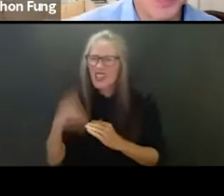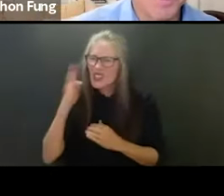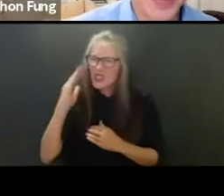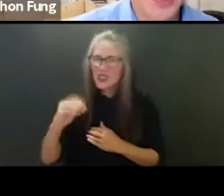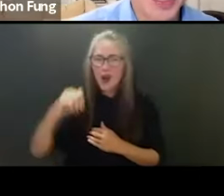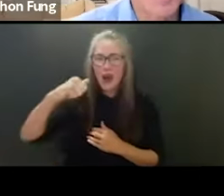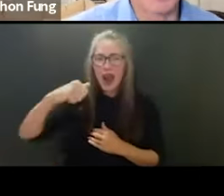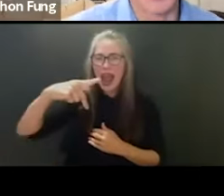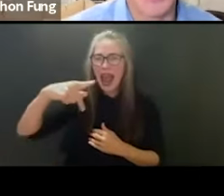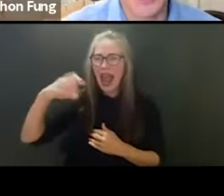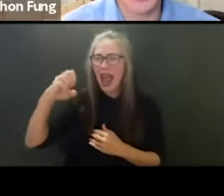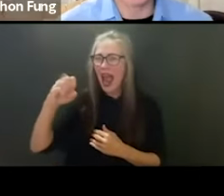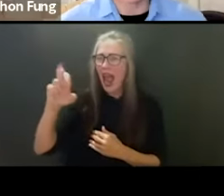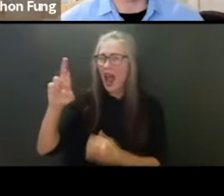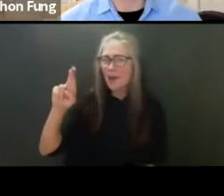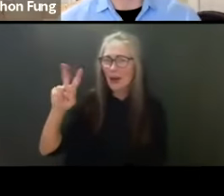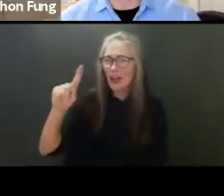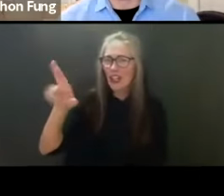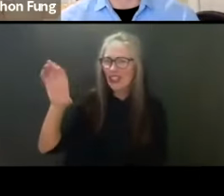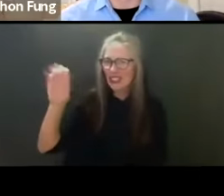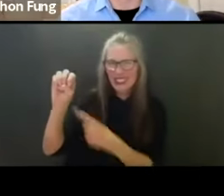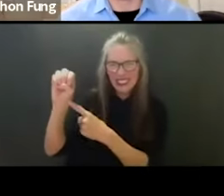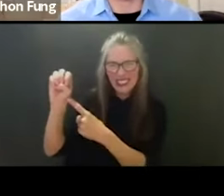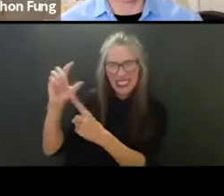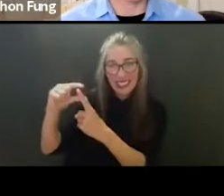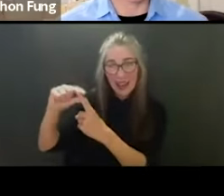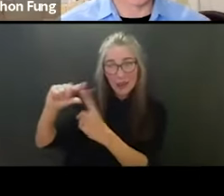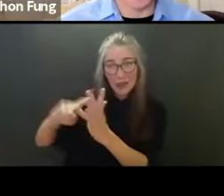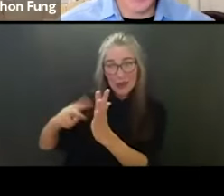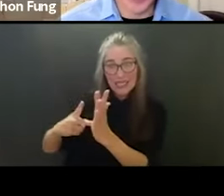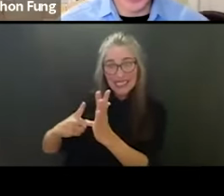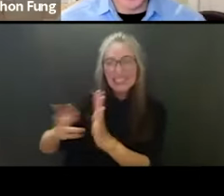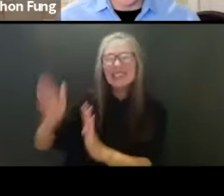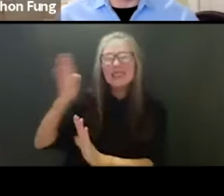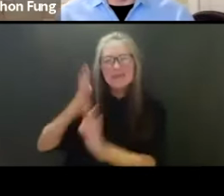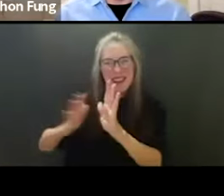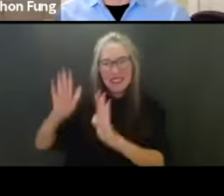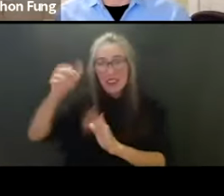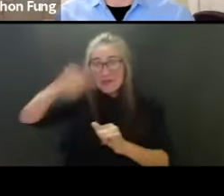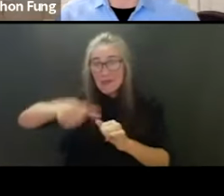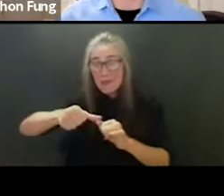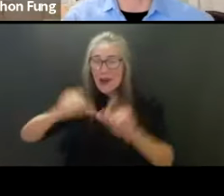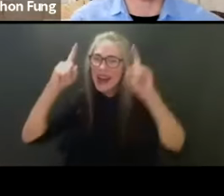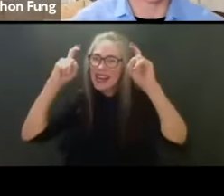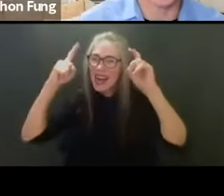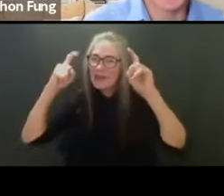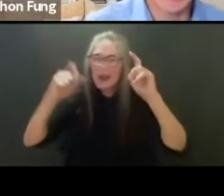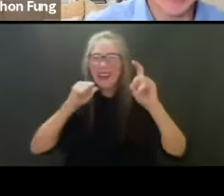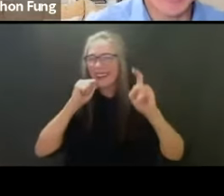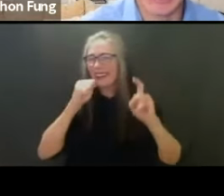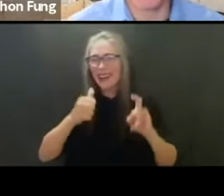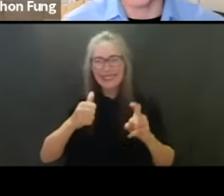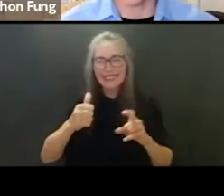Some people, younger people in the audience may not know what an aperture is. An aperture is a hole, oftentimes referred to